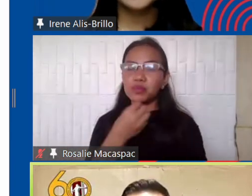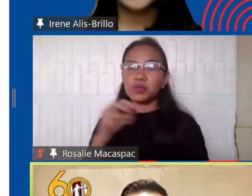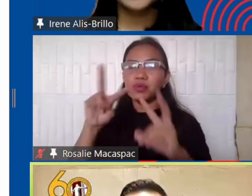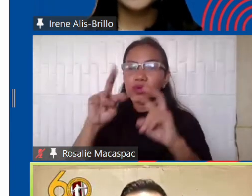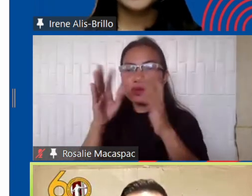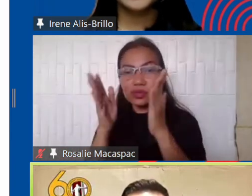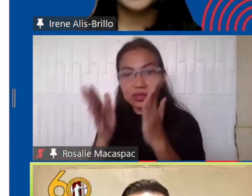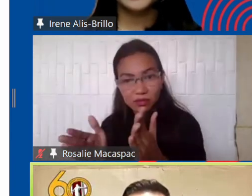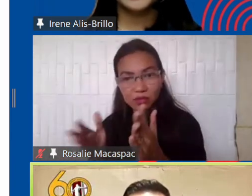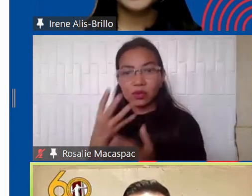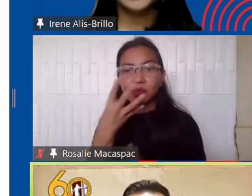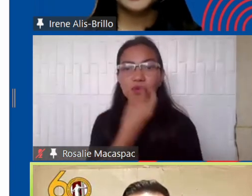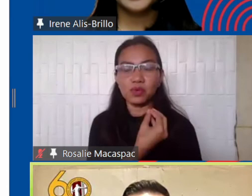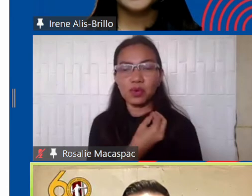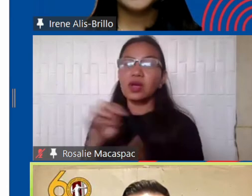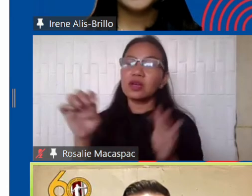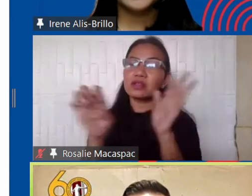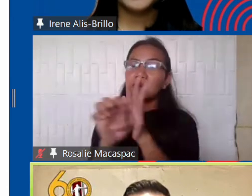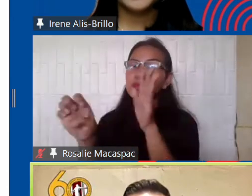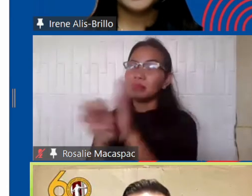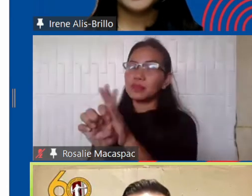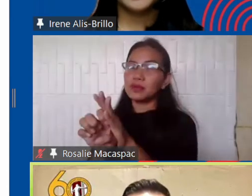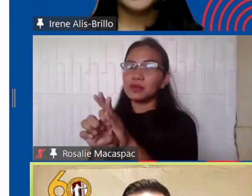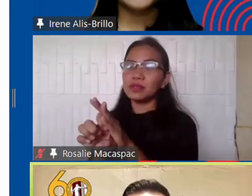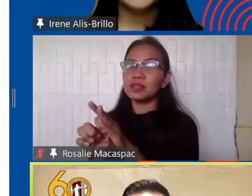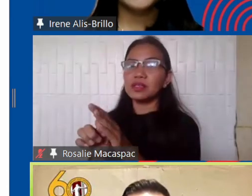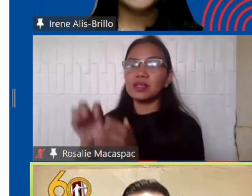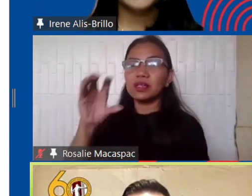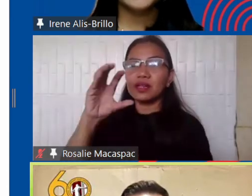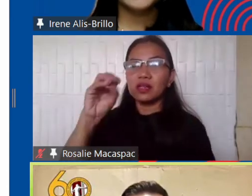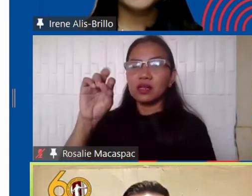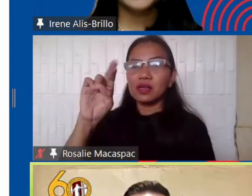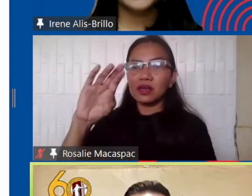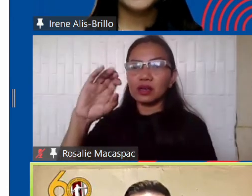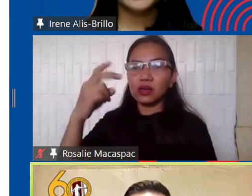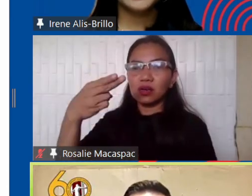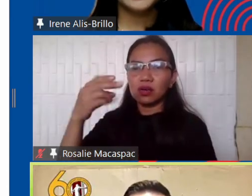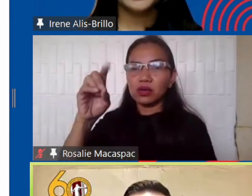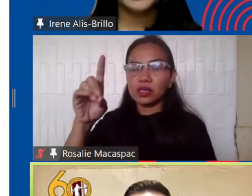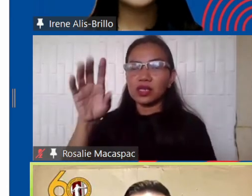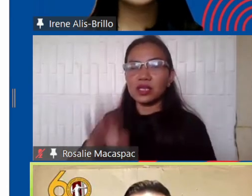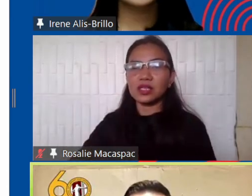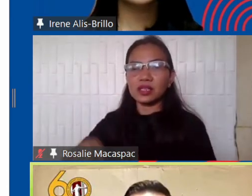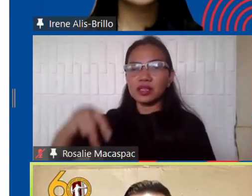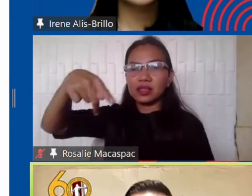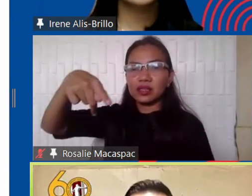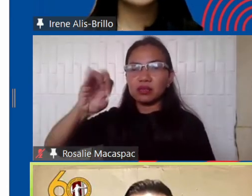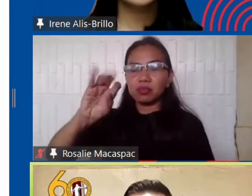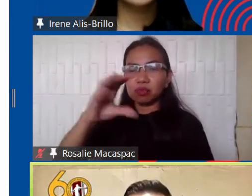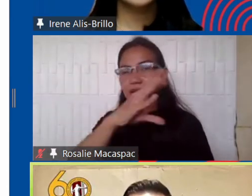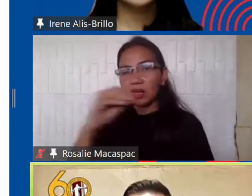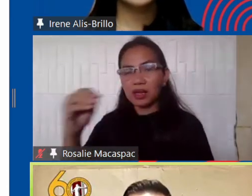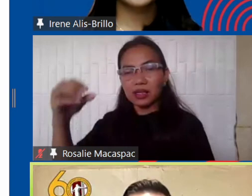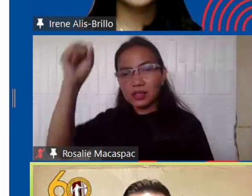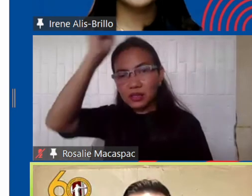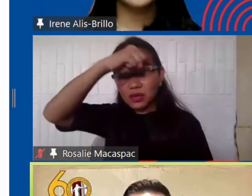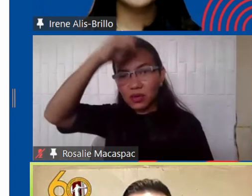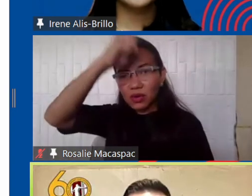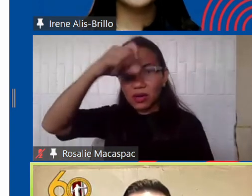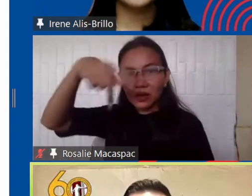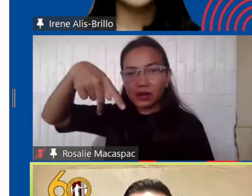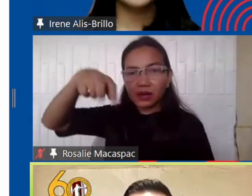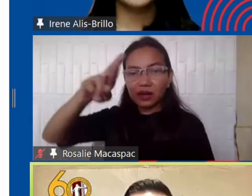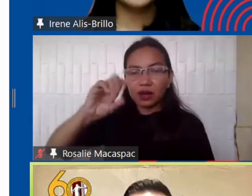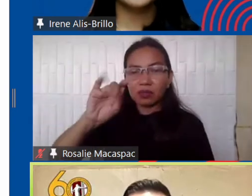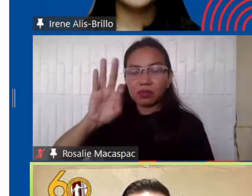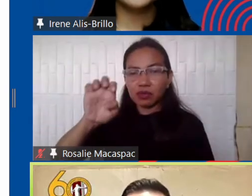example, I have an ORCID profile and a Google Scholar profile. So because I'm just the beginning